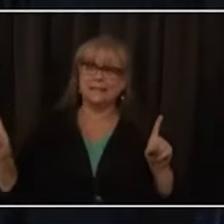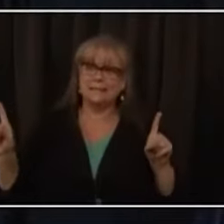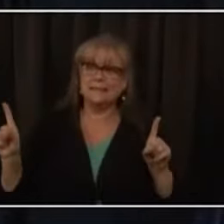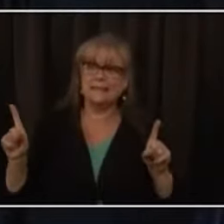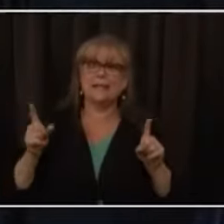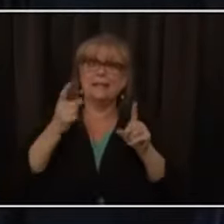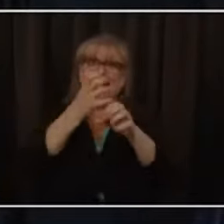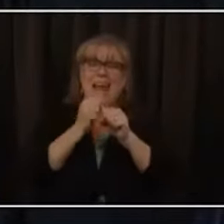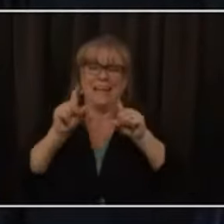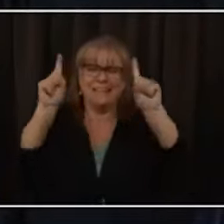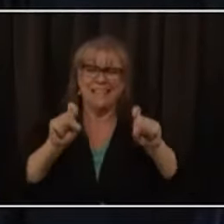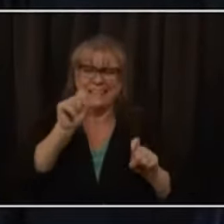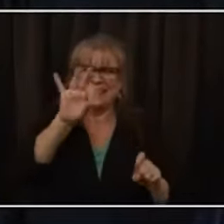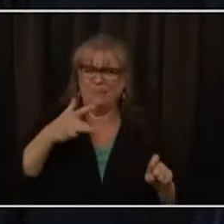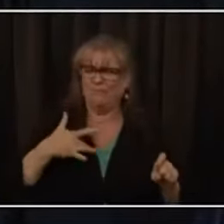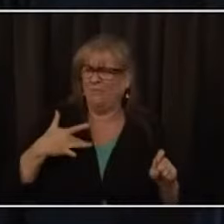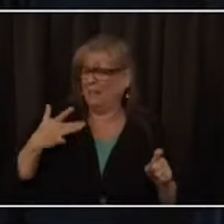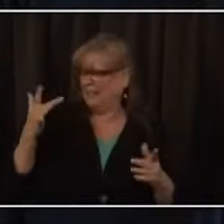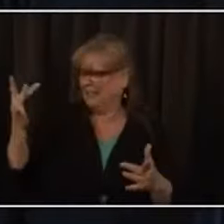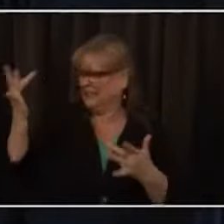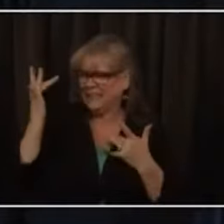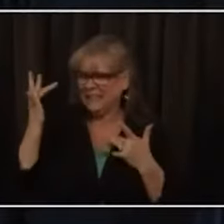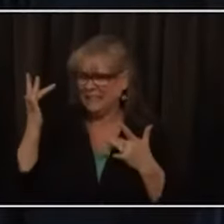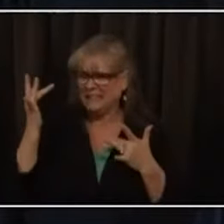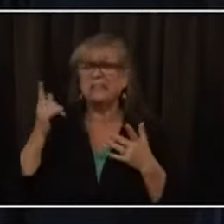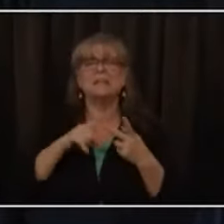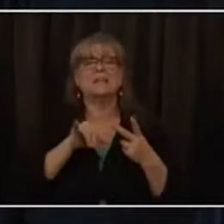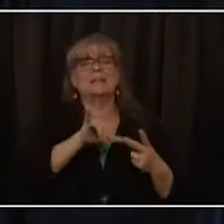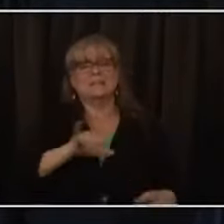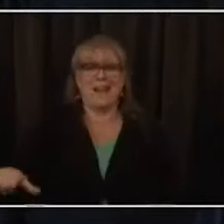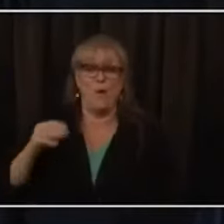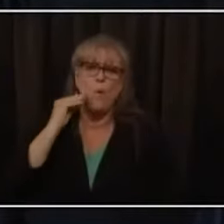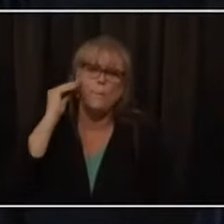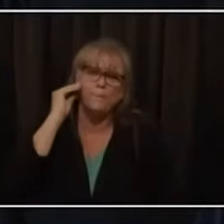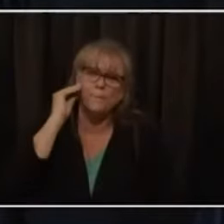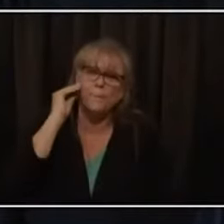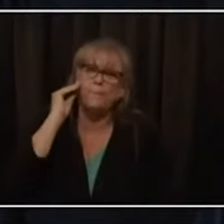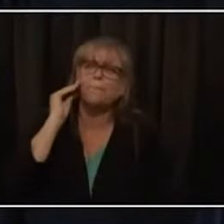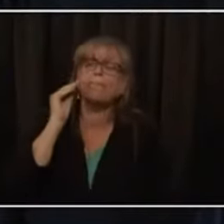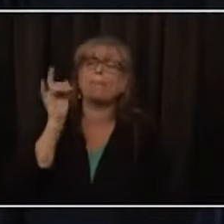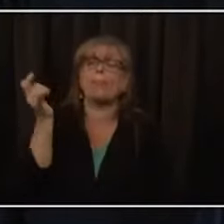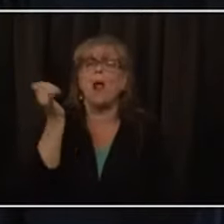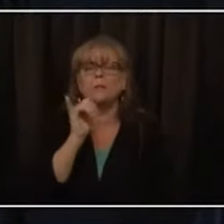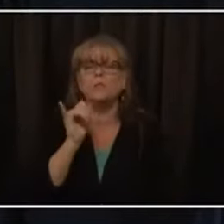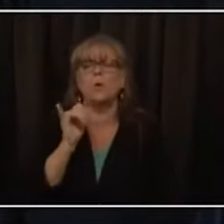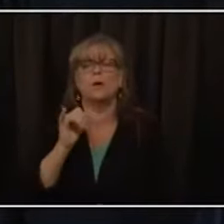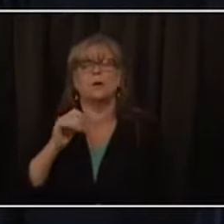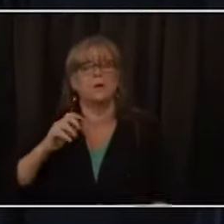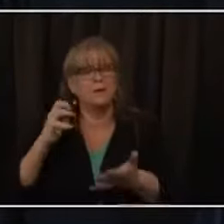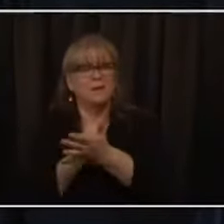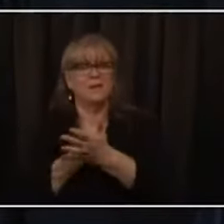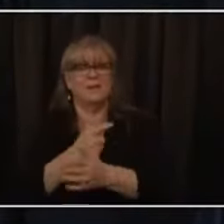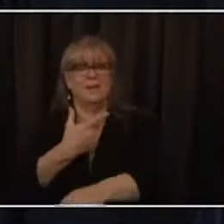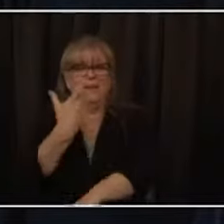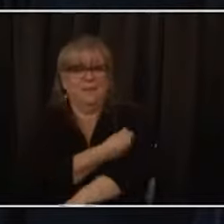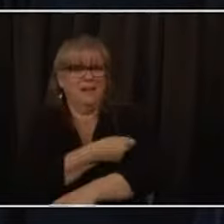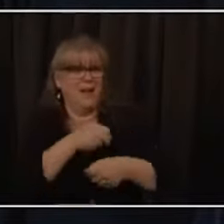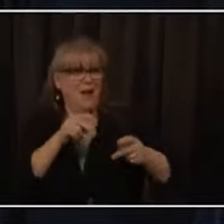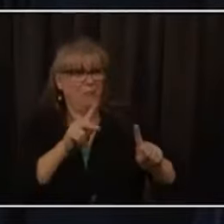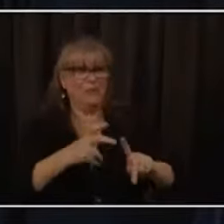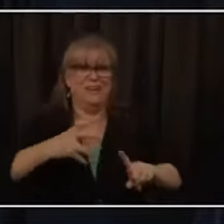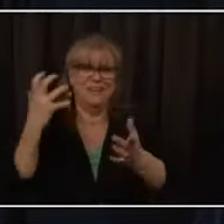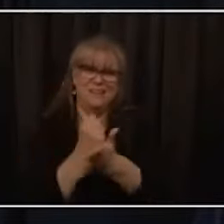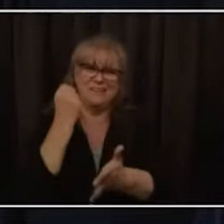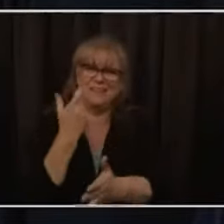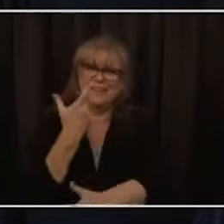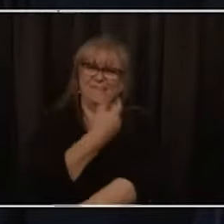finally, taking advantage of this fantastically increasing opportunity to get vaccinated. With vaccines that appear, in spite of the